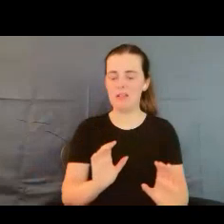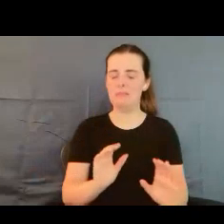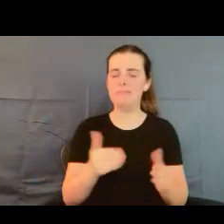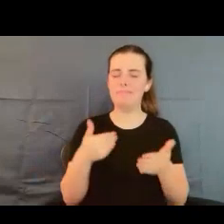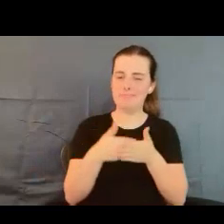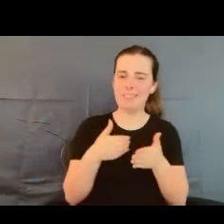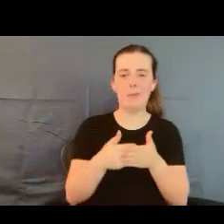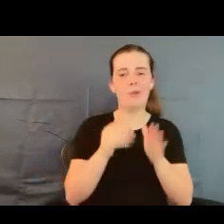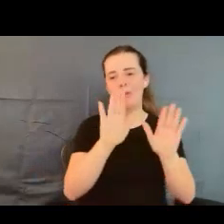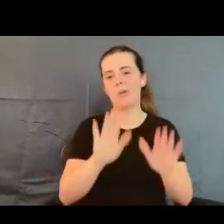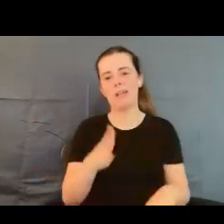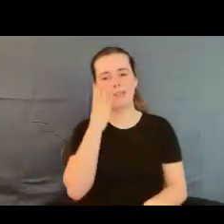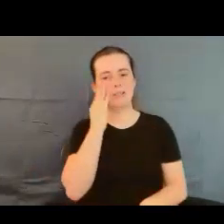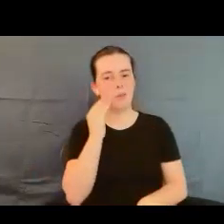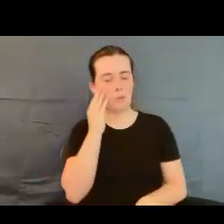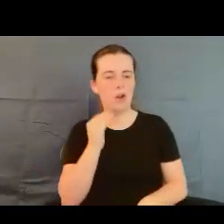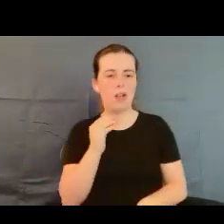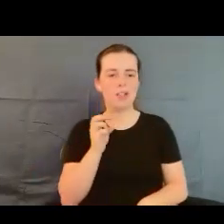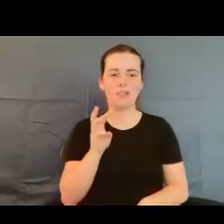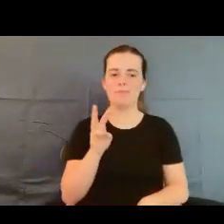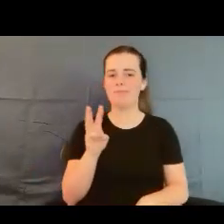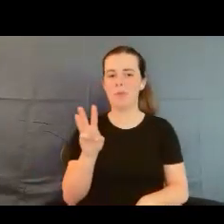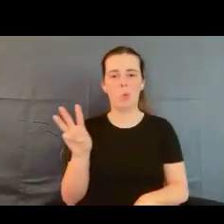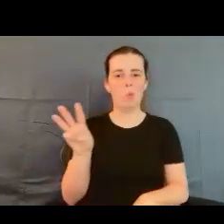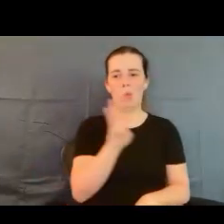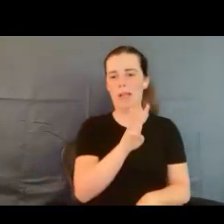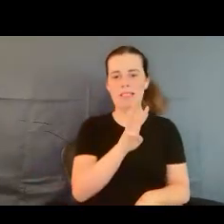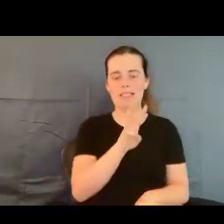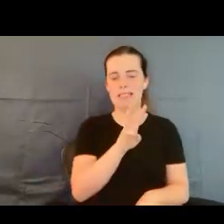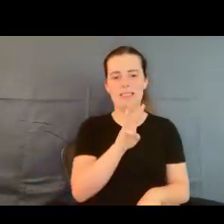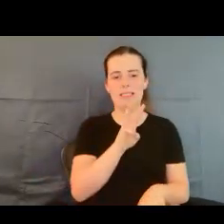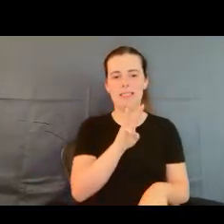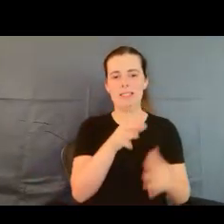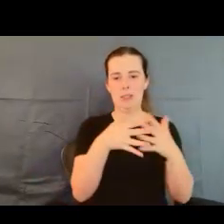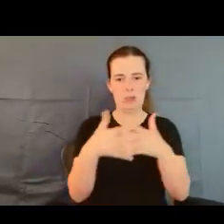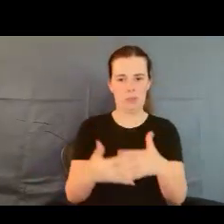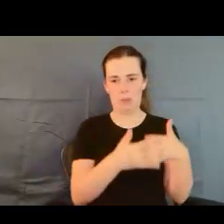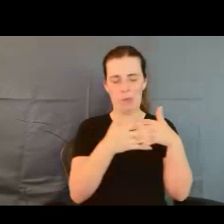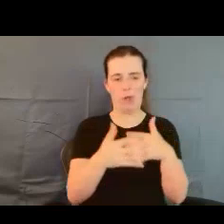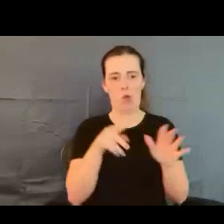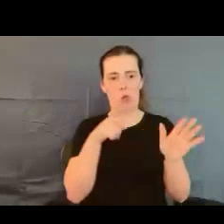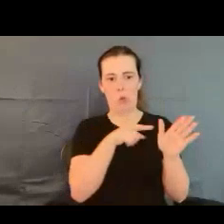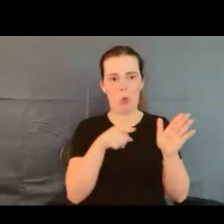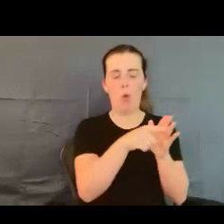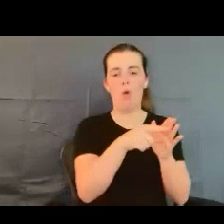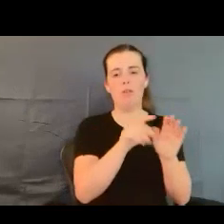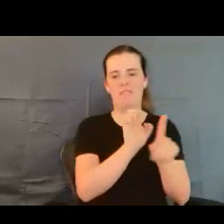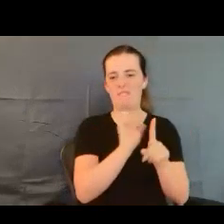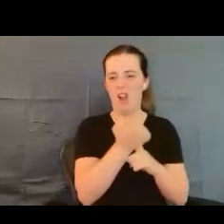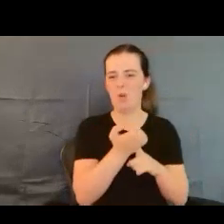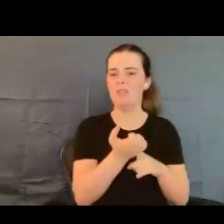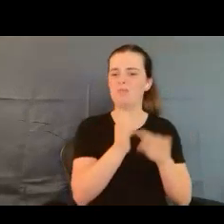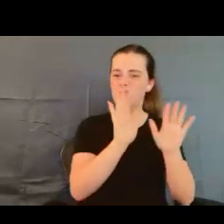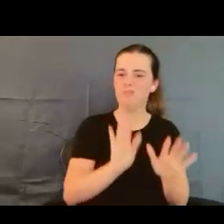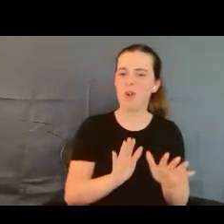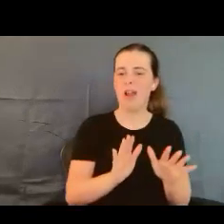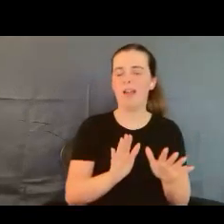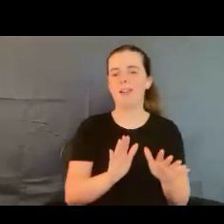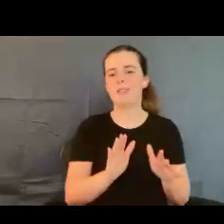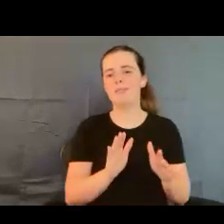great experience because it's the Western States course or very similar to the Western States course. So the environment's really great. Auburn's a really cool